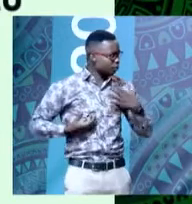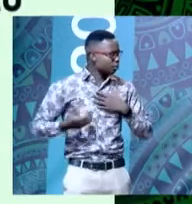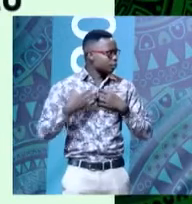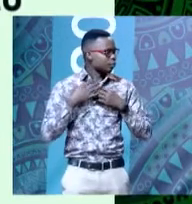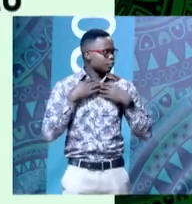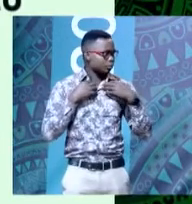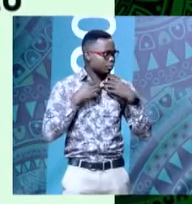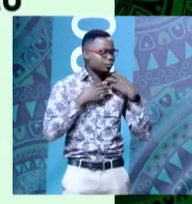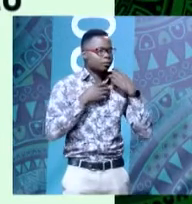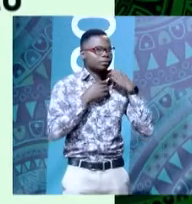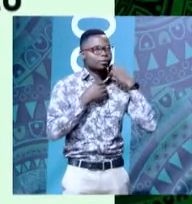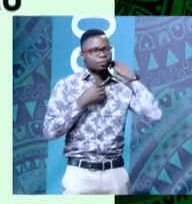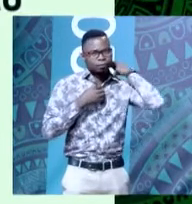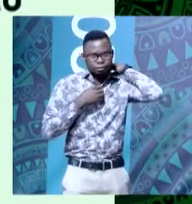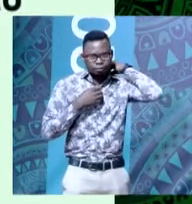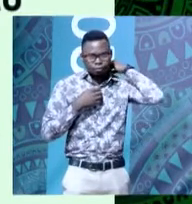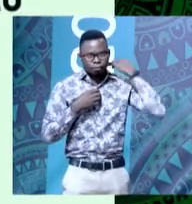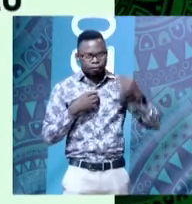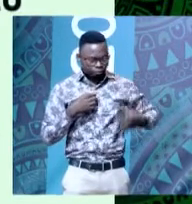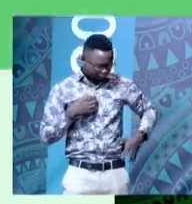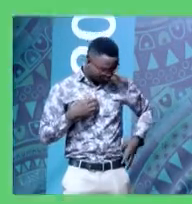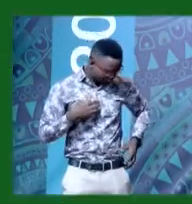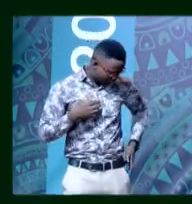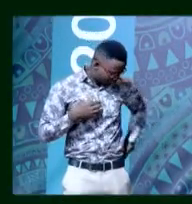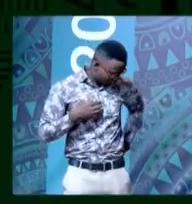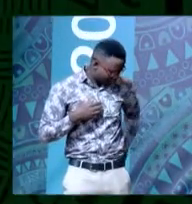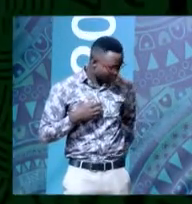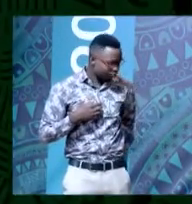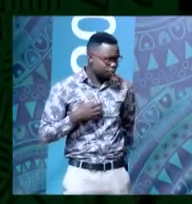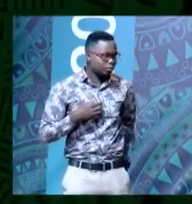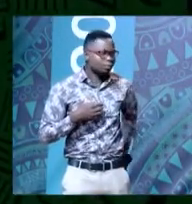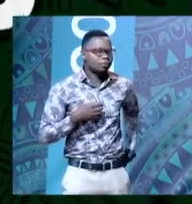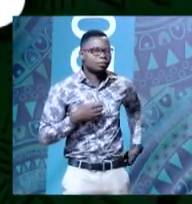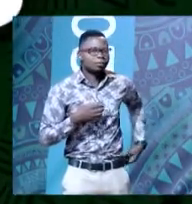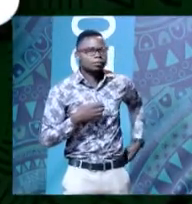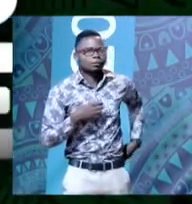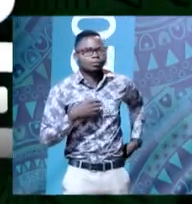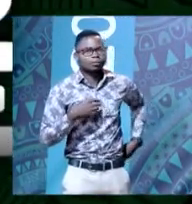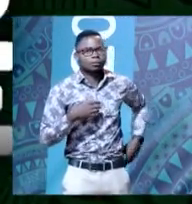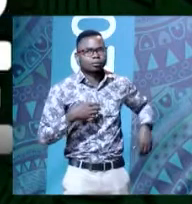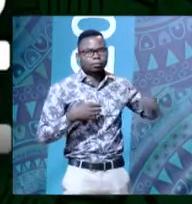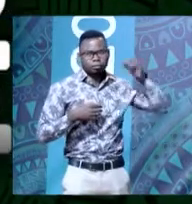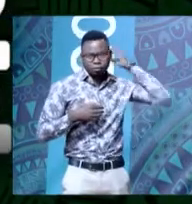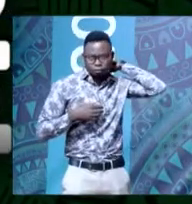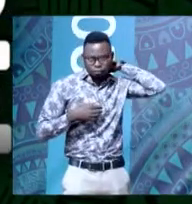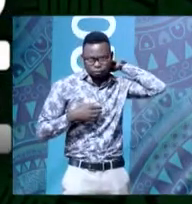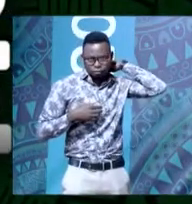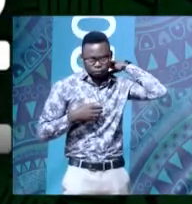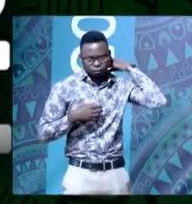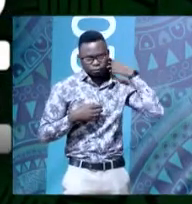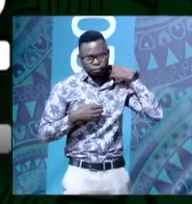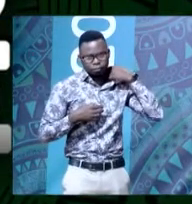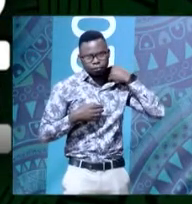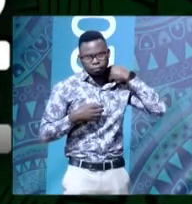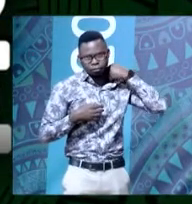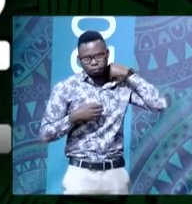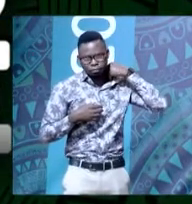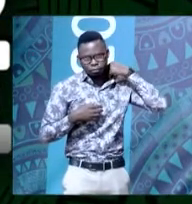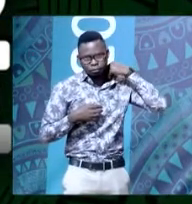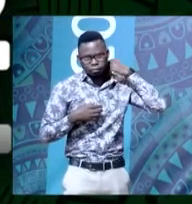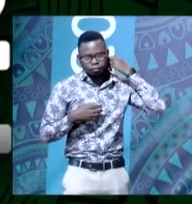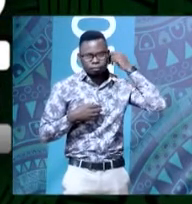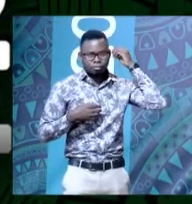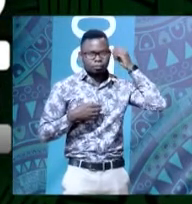Welcome, sir. Okay, sorting out internet. Also, we're having Dr.